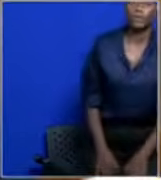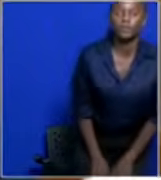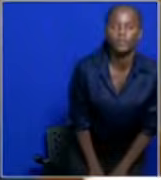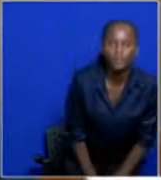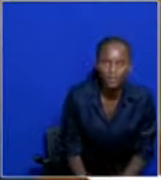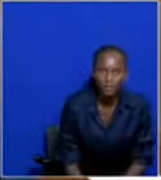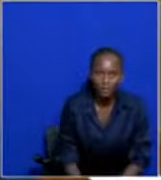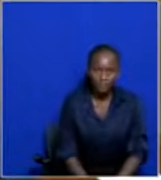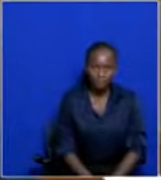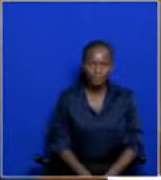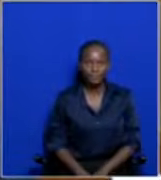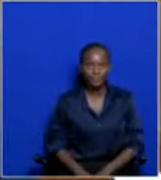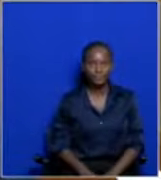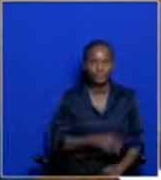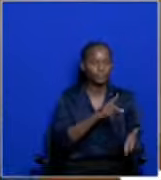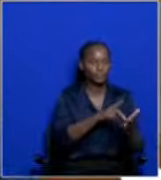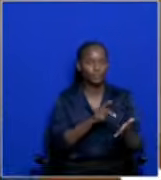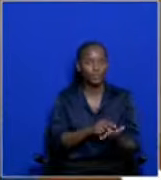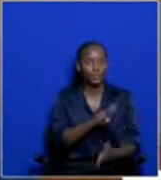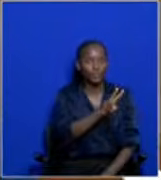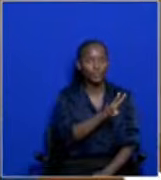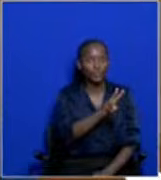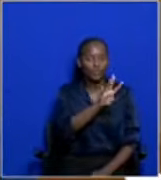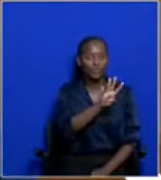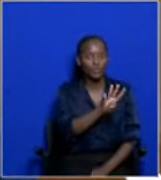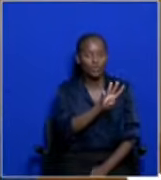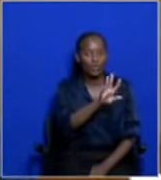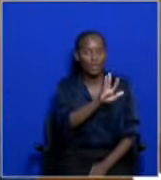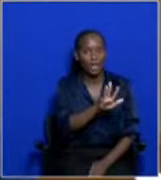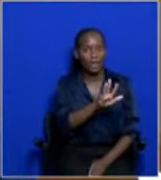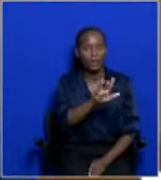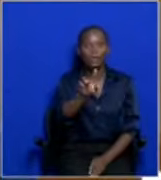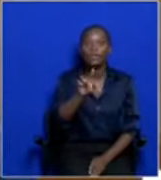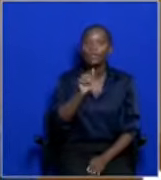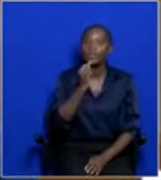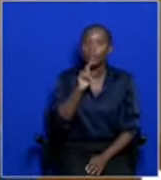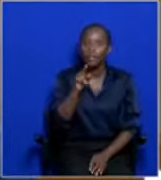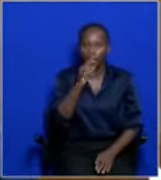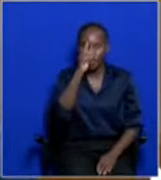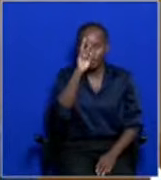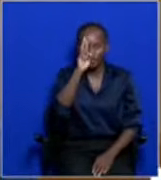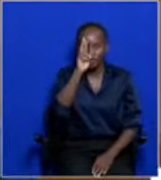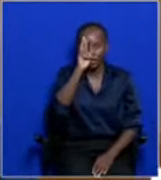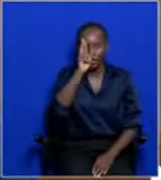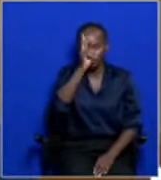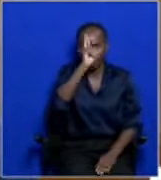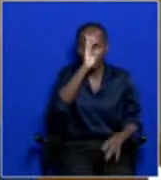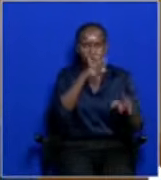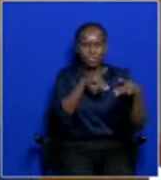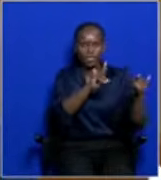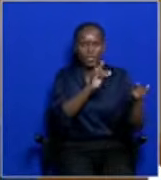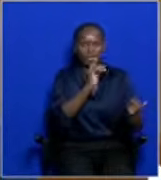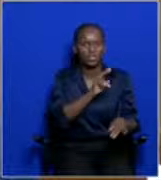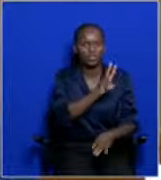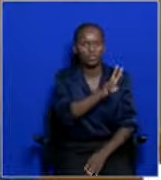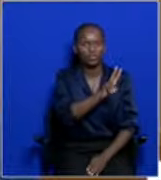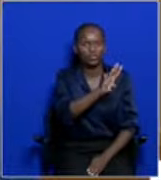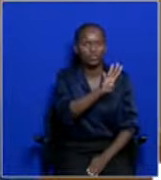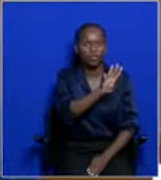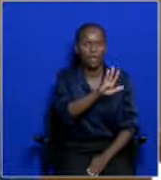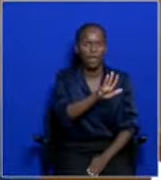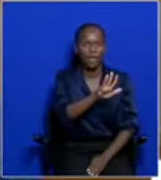was misfiled, if the chair remembers. That is the statement, commander statement from Mr. Mkwanazi. The